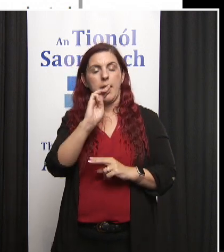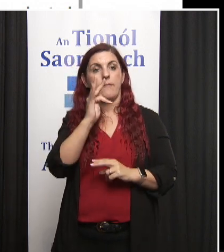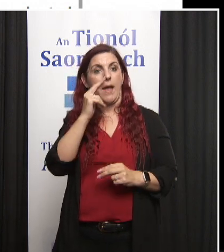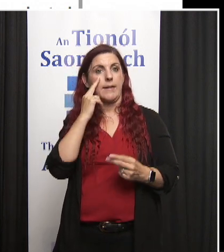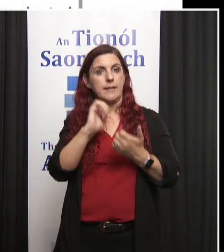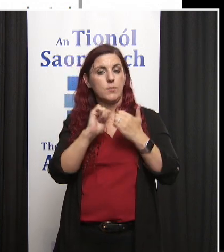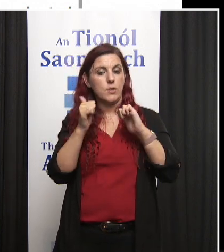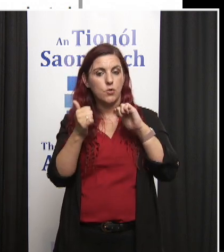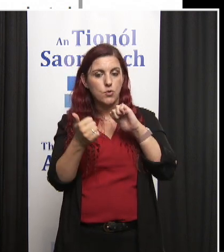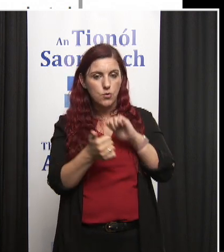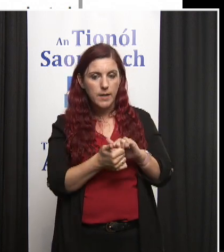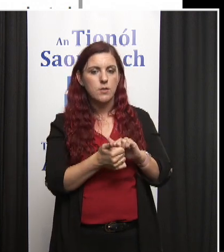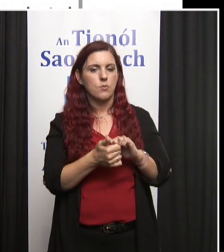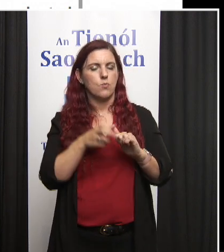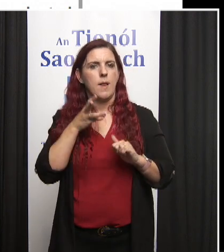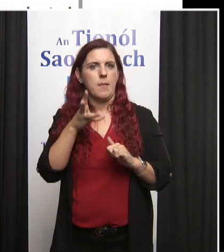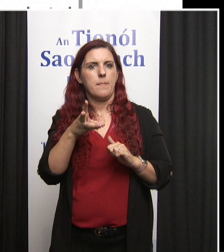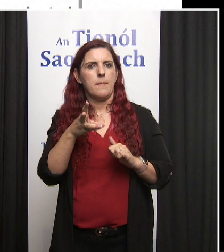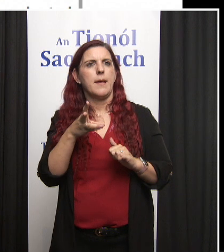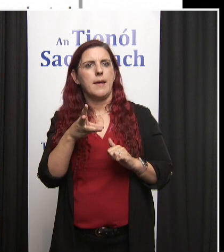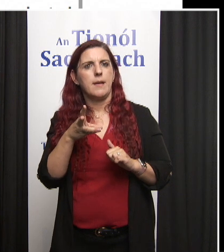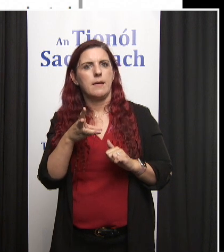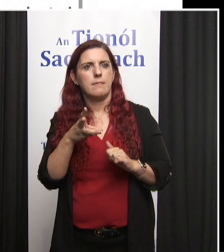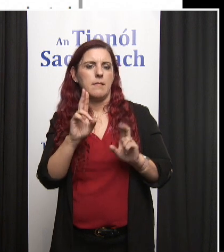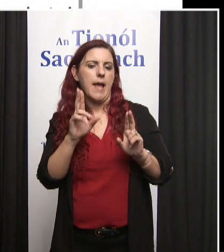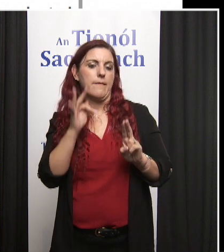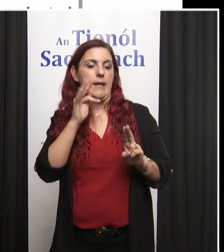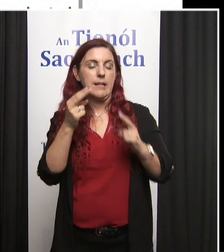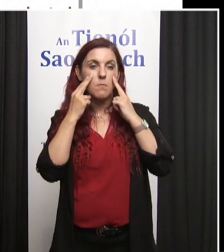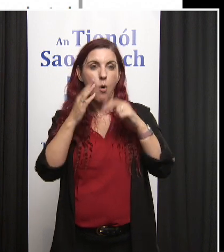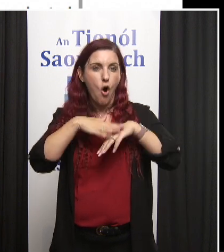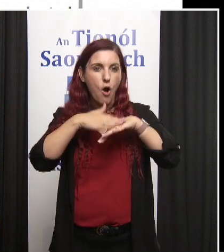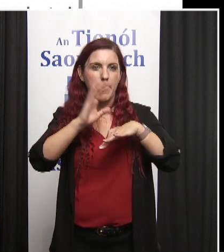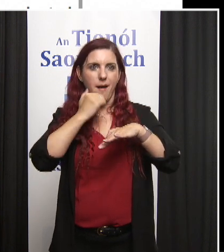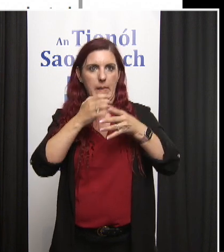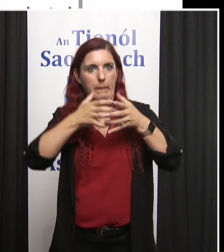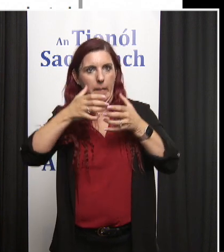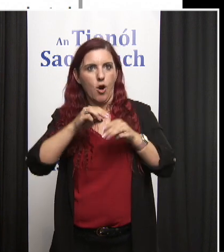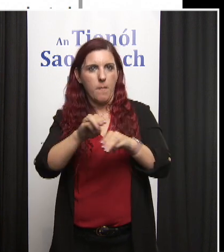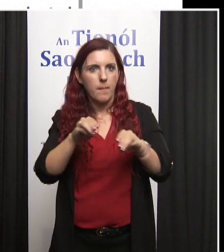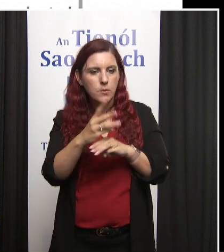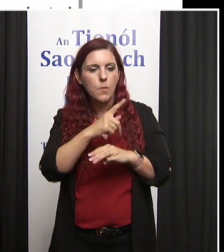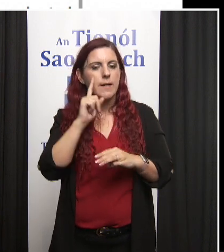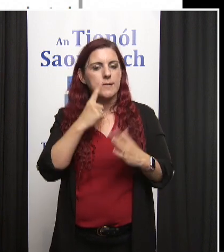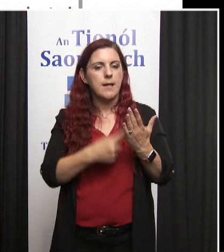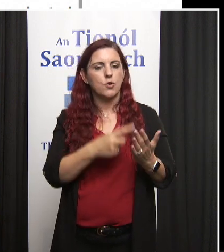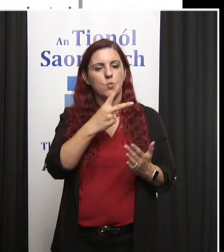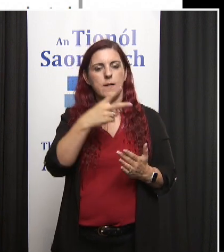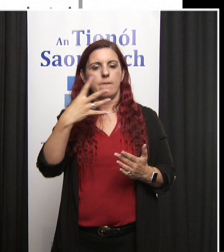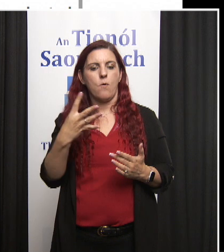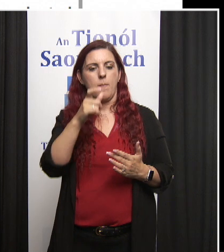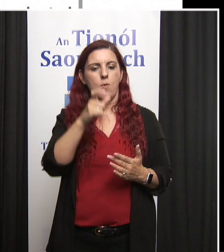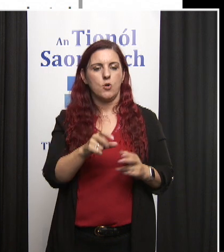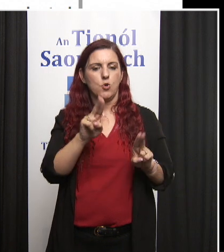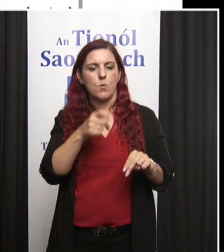changed to reflect the population, that could be looked at as well. So we decided that the councillors on the 24-person New Dublin